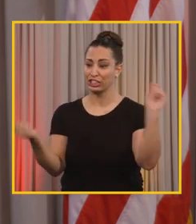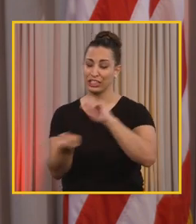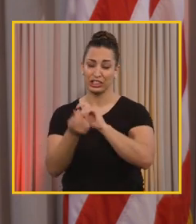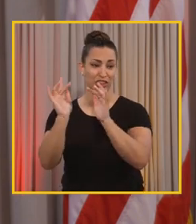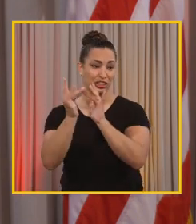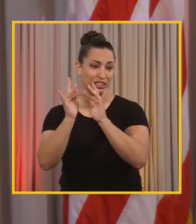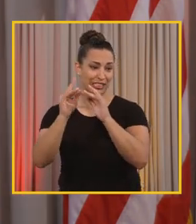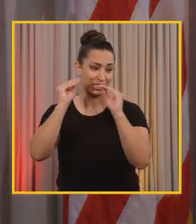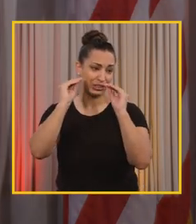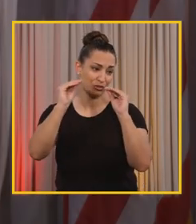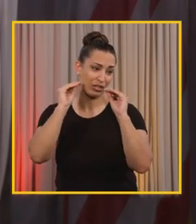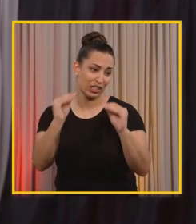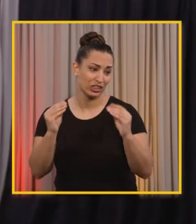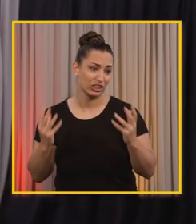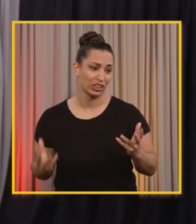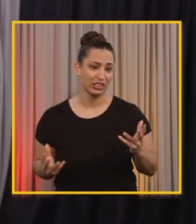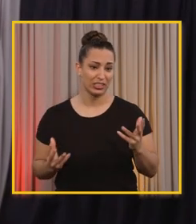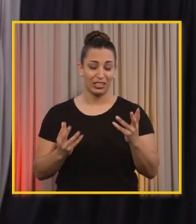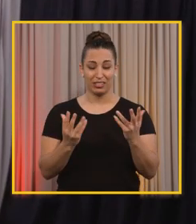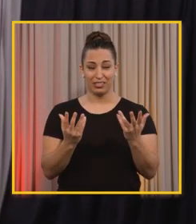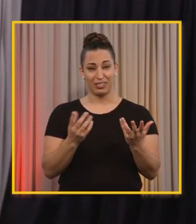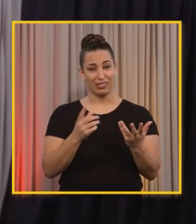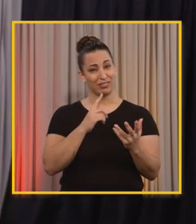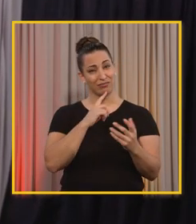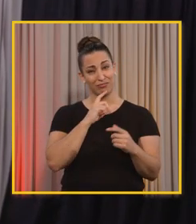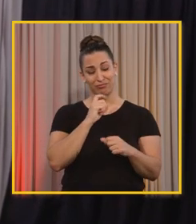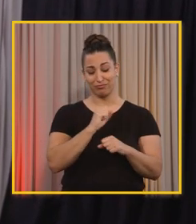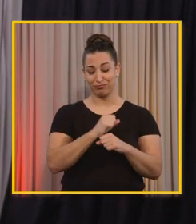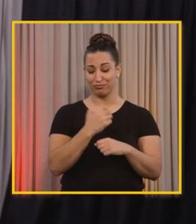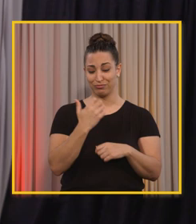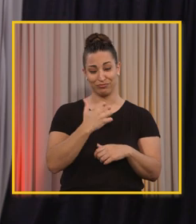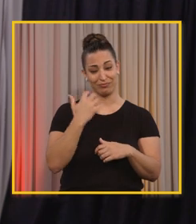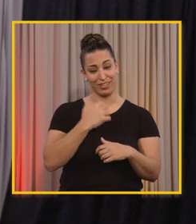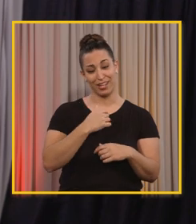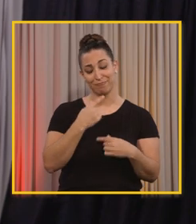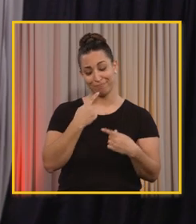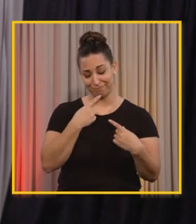spring break. Maybe